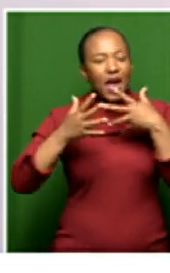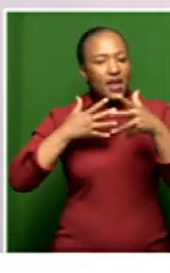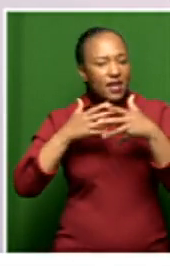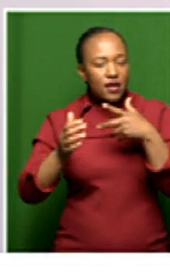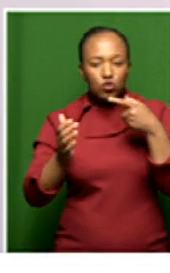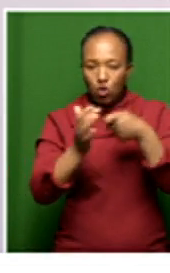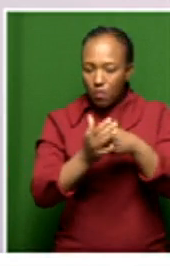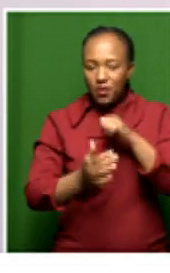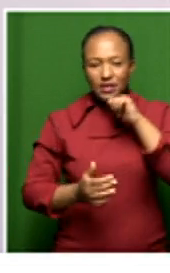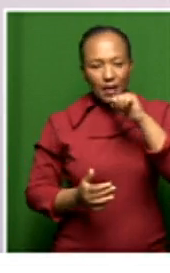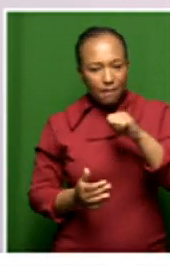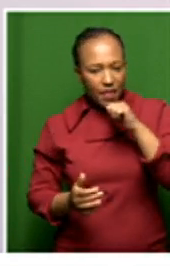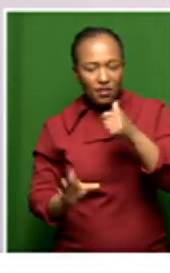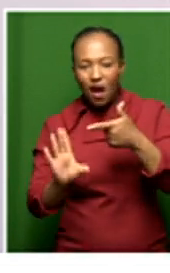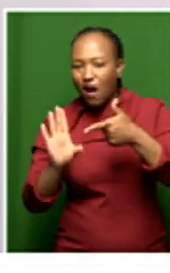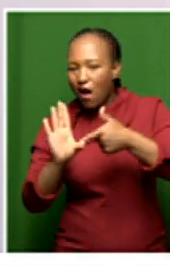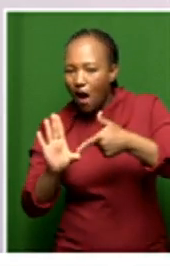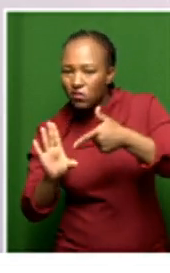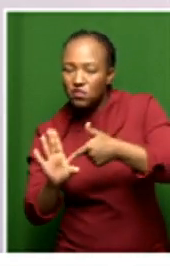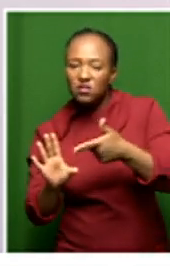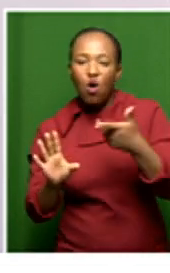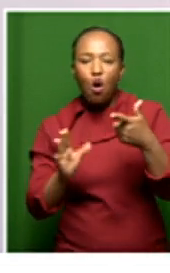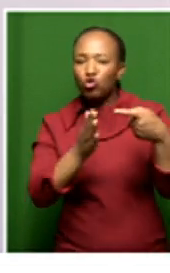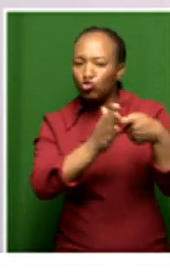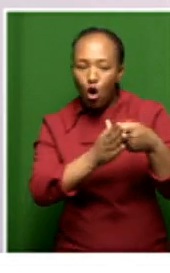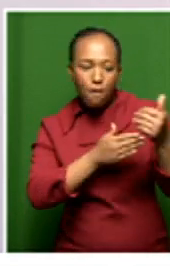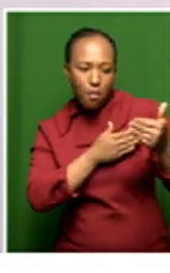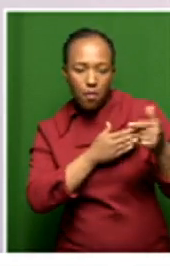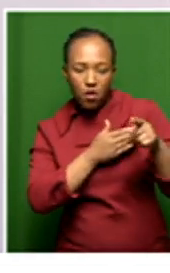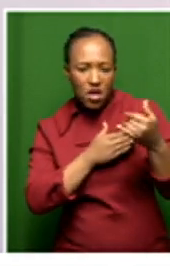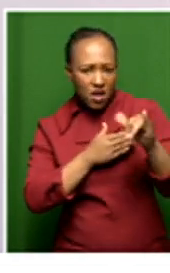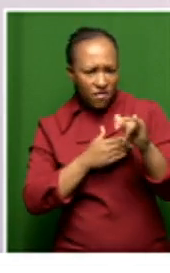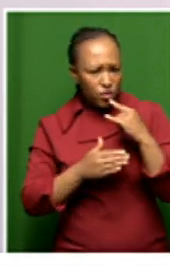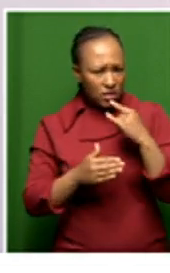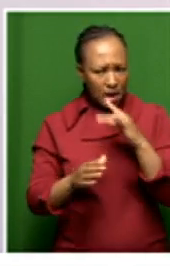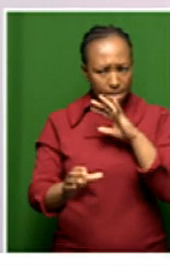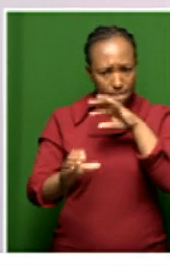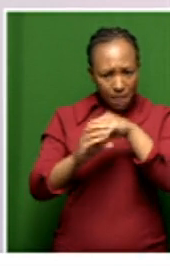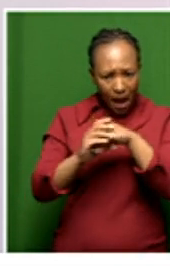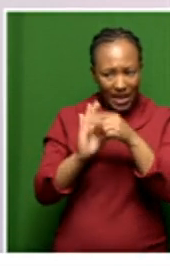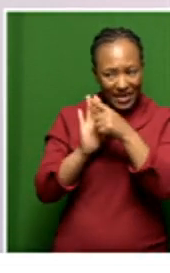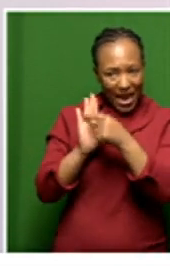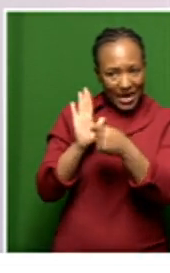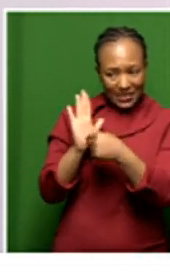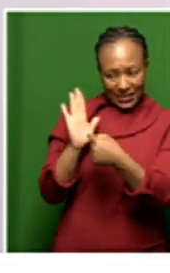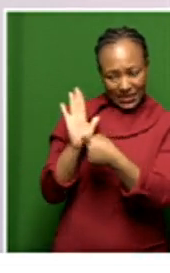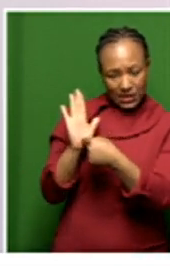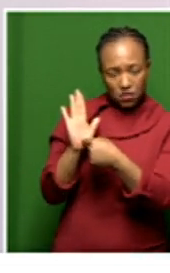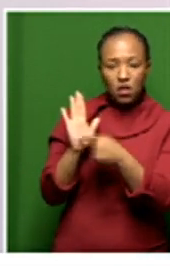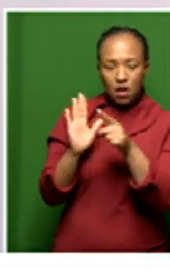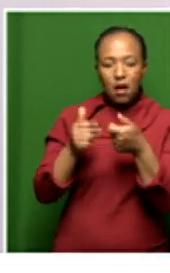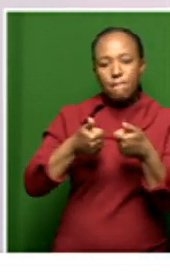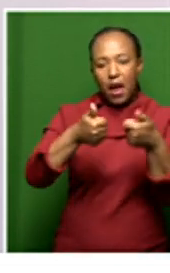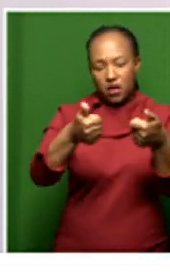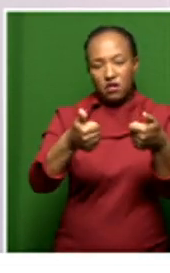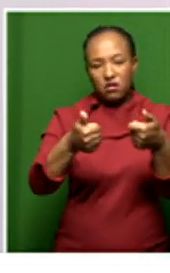the stores, even from the garage or a convenience store, once you realize that it's part of the product being recalled, take it back to that